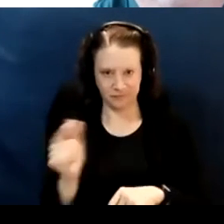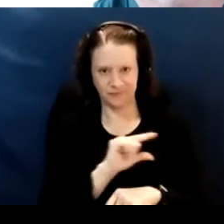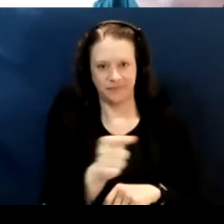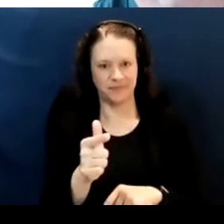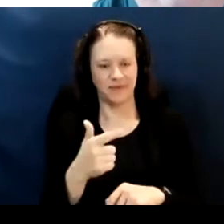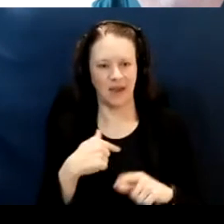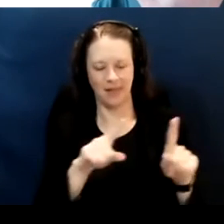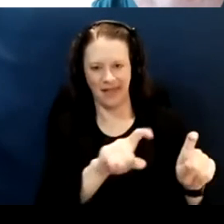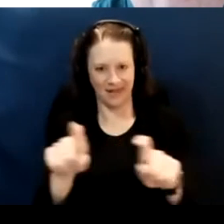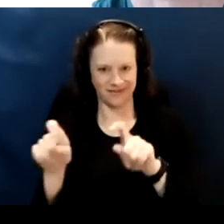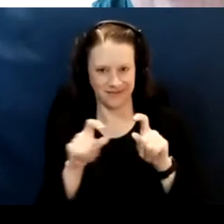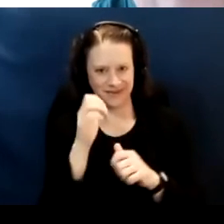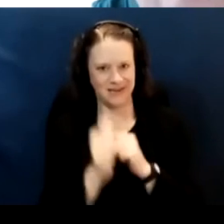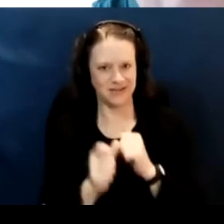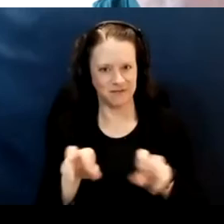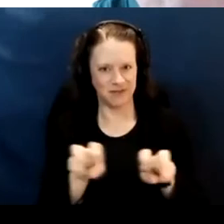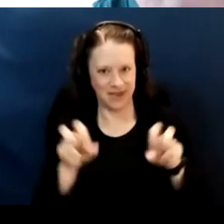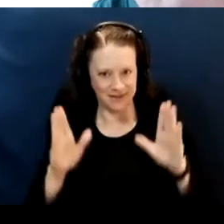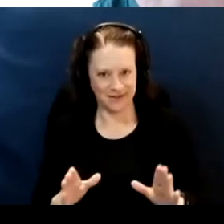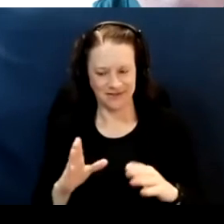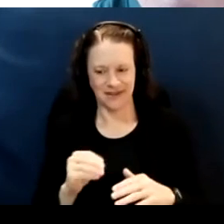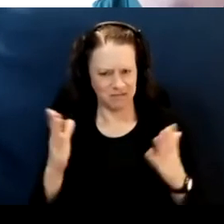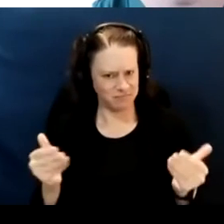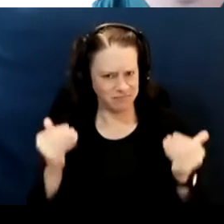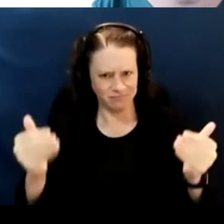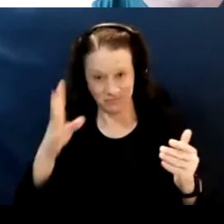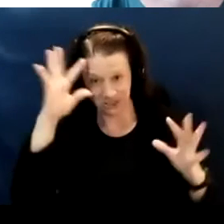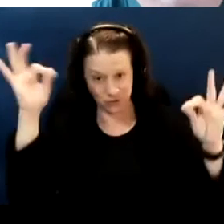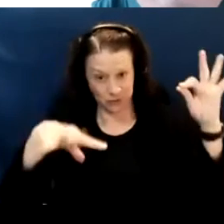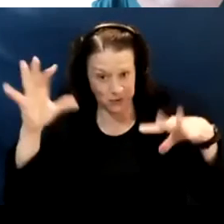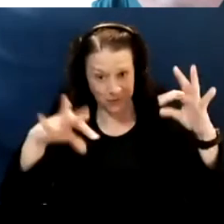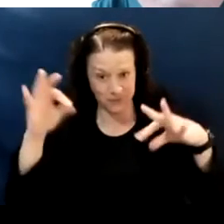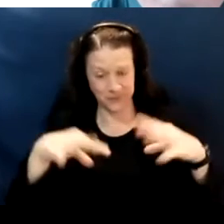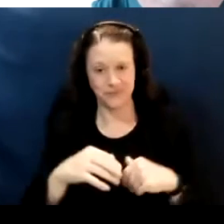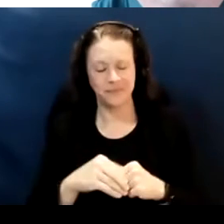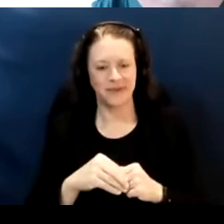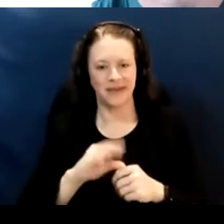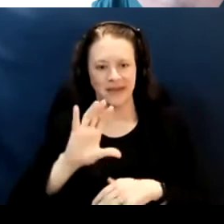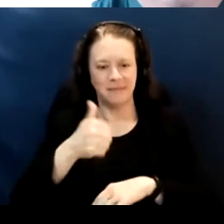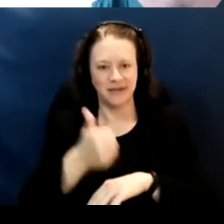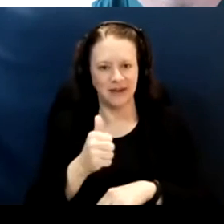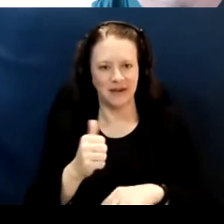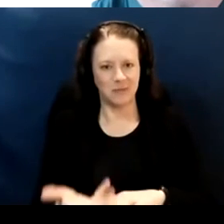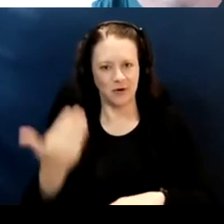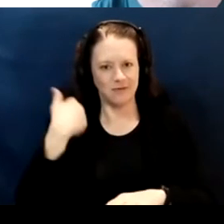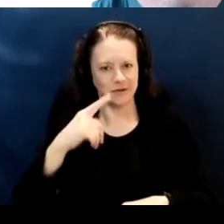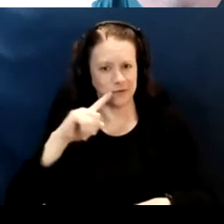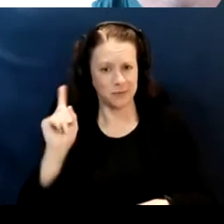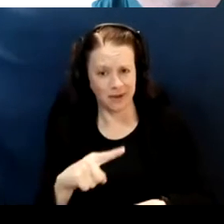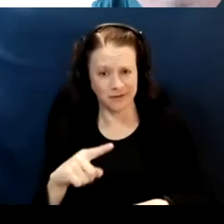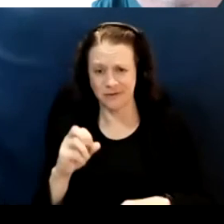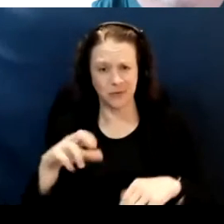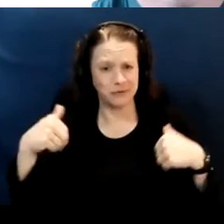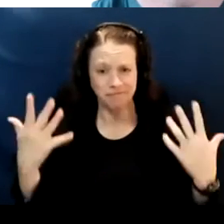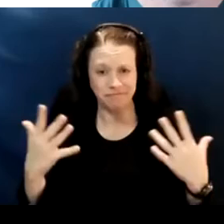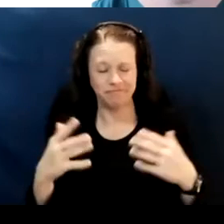ask each of our panelists, and feel free to contribute based on, you know, previous responses or